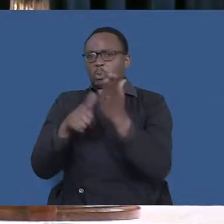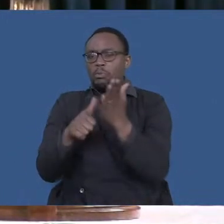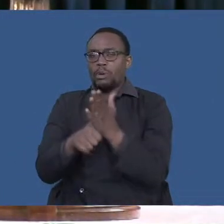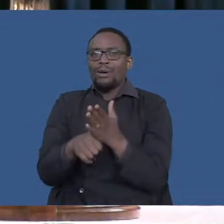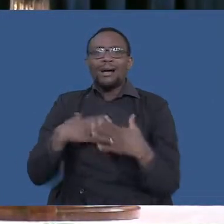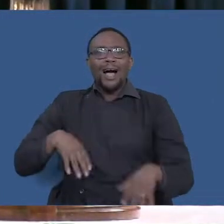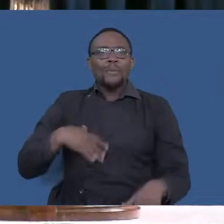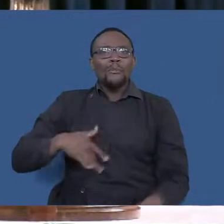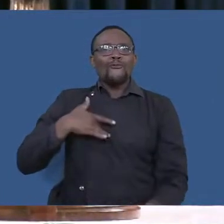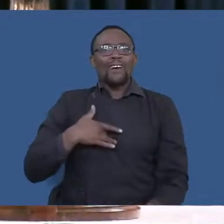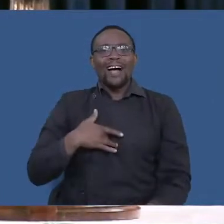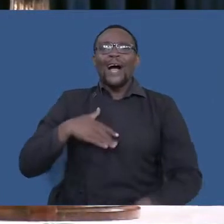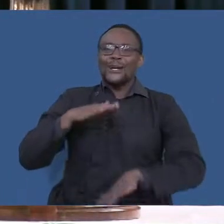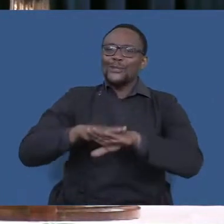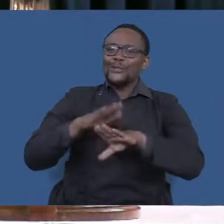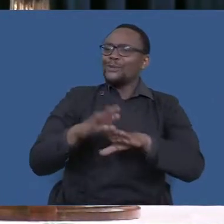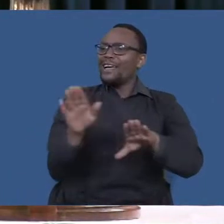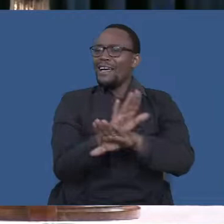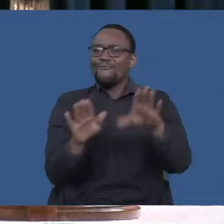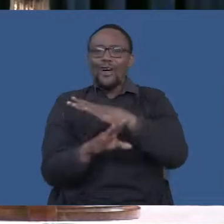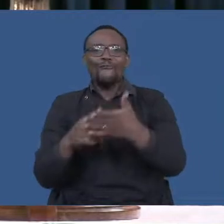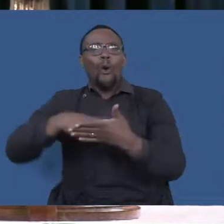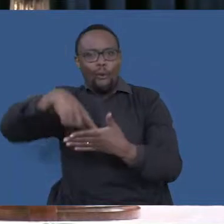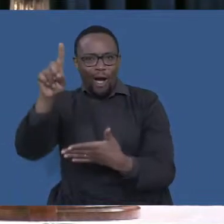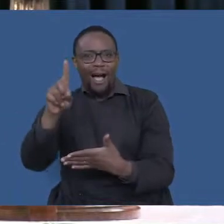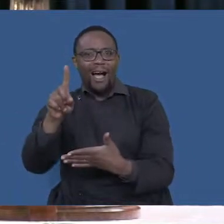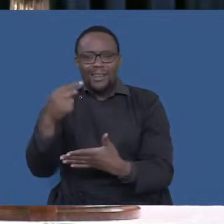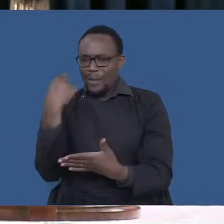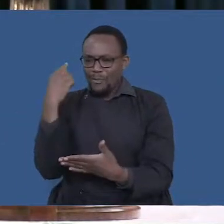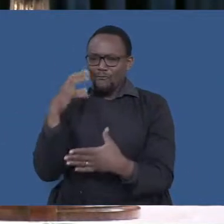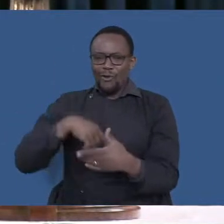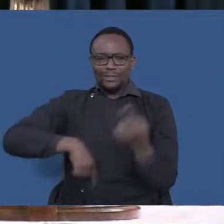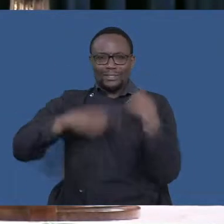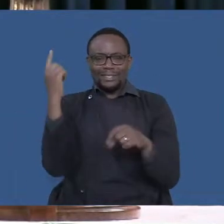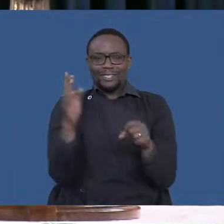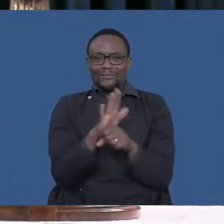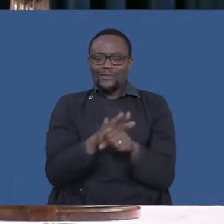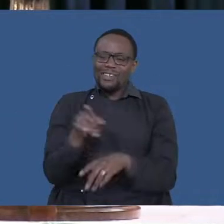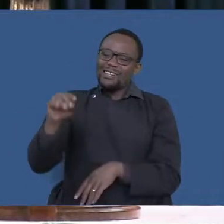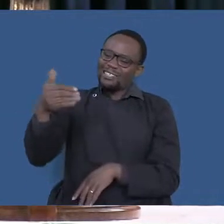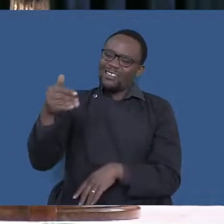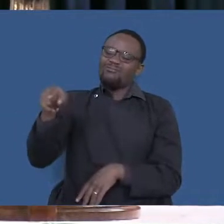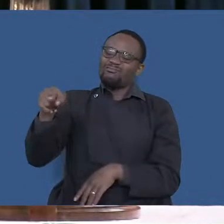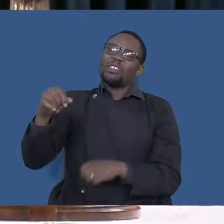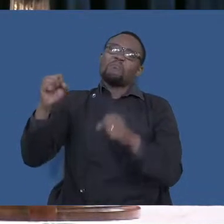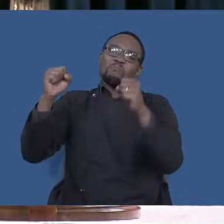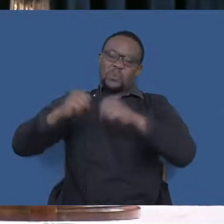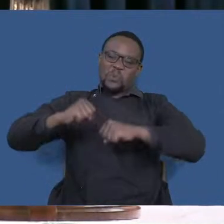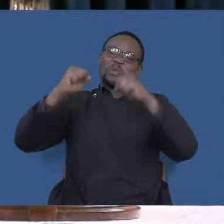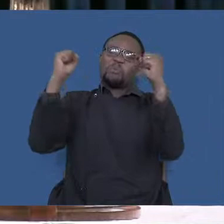they were basking in the previous defeat of Jericho, and they were thinking that Ai was going to be defeated in the same